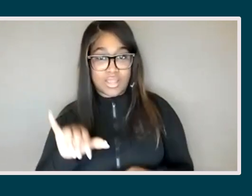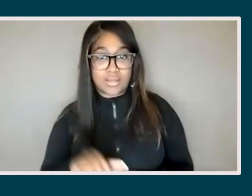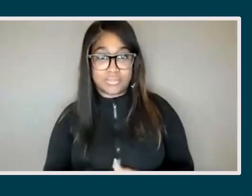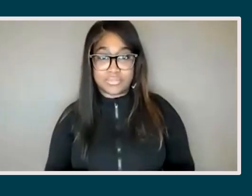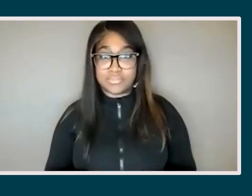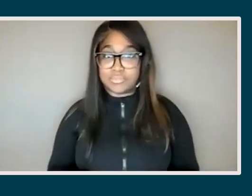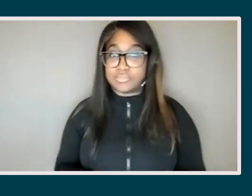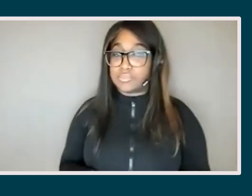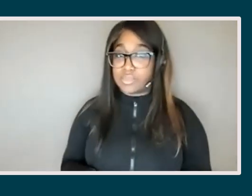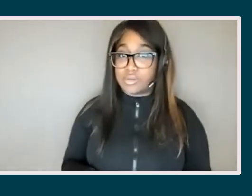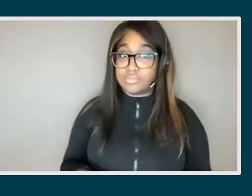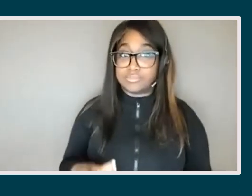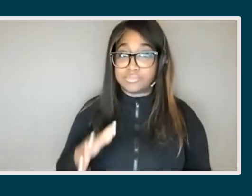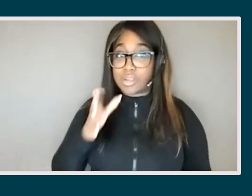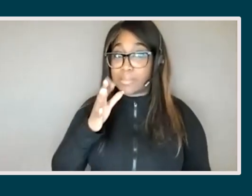Mom? Lindsey,